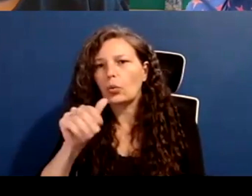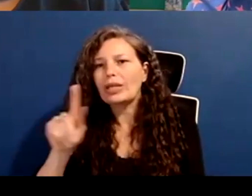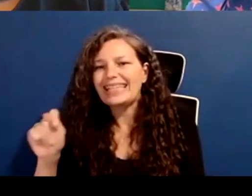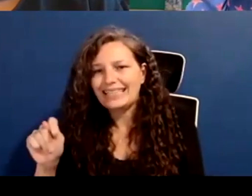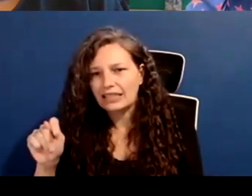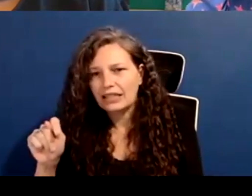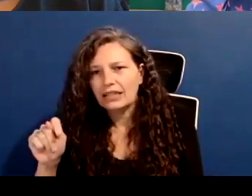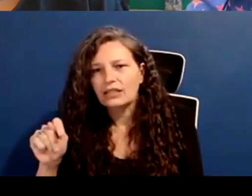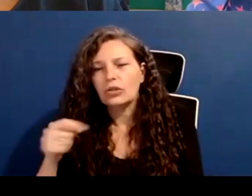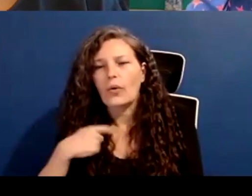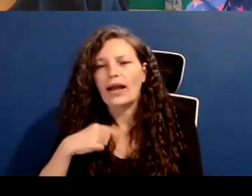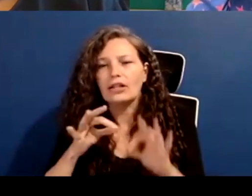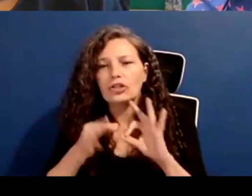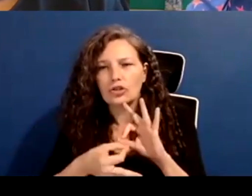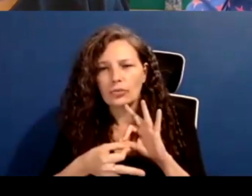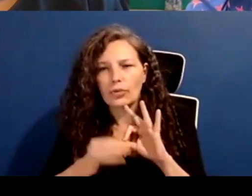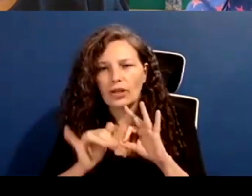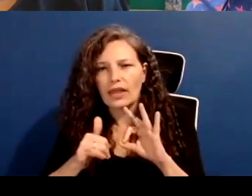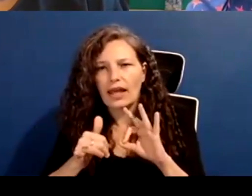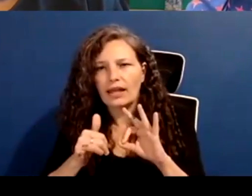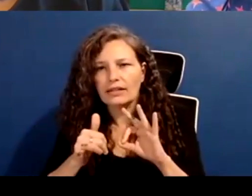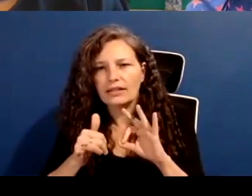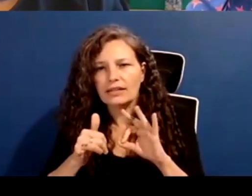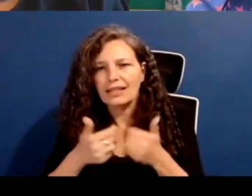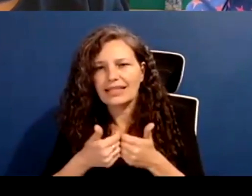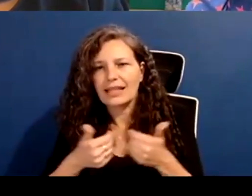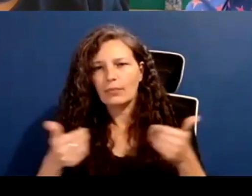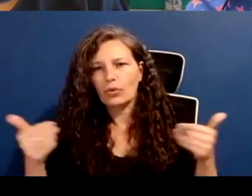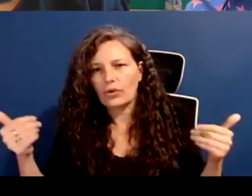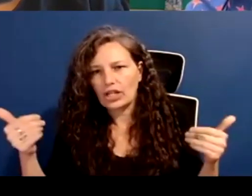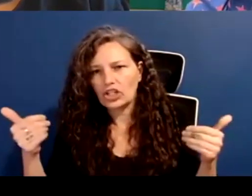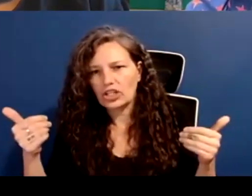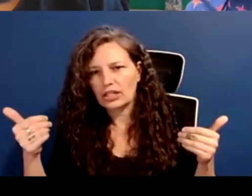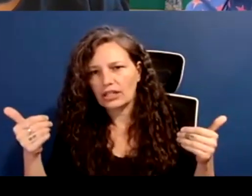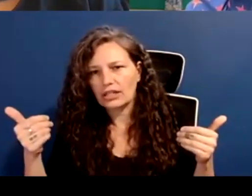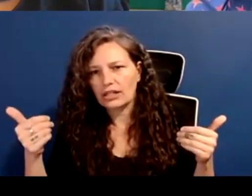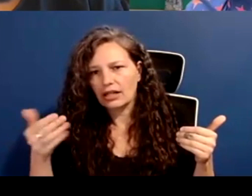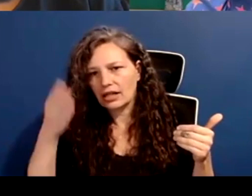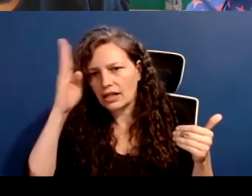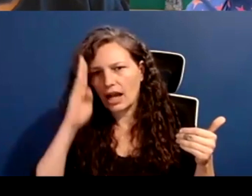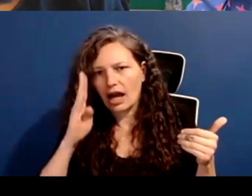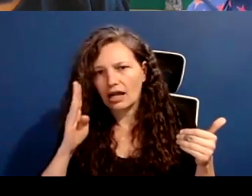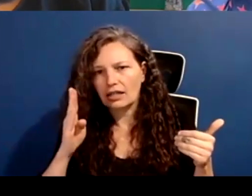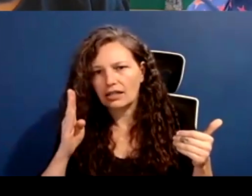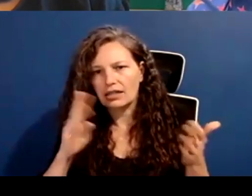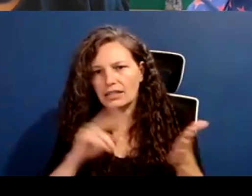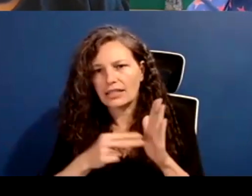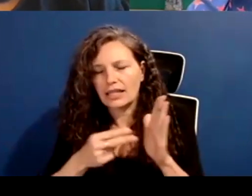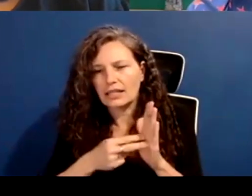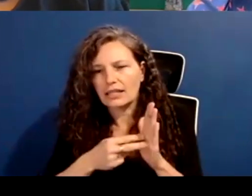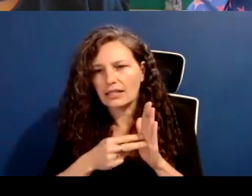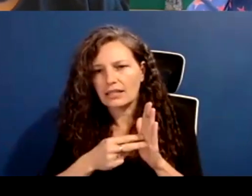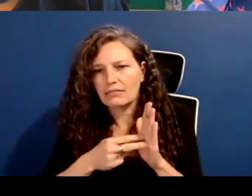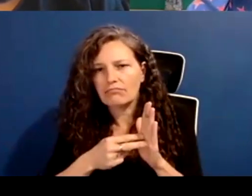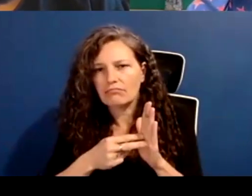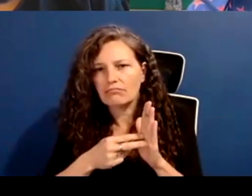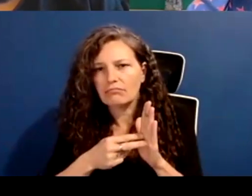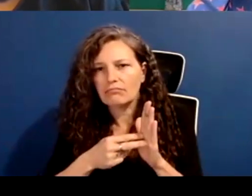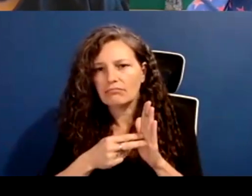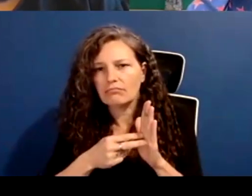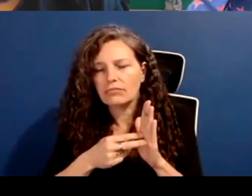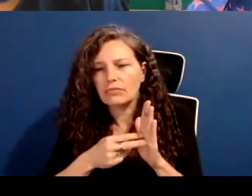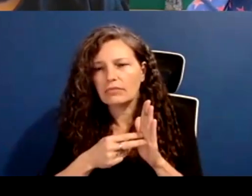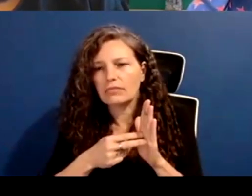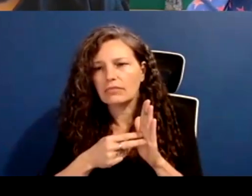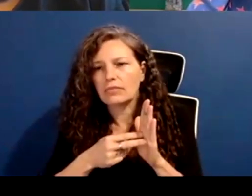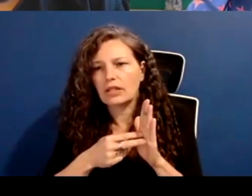or the quote unquote separation of the two things that don't seem to go together, actually puts the harvest in jeopardy, right?